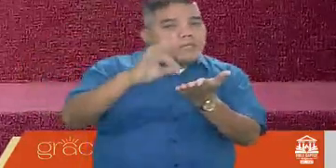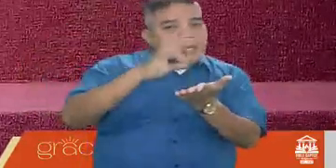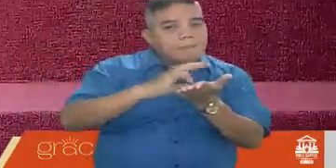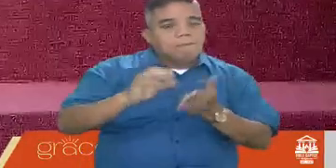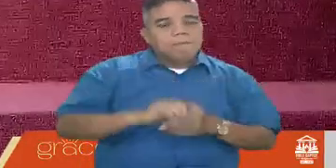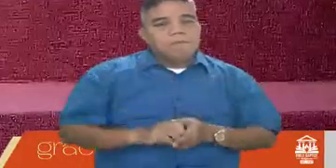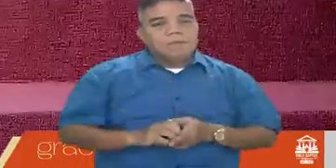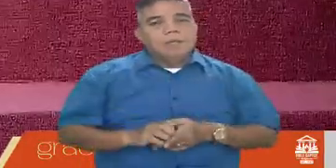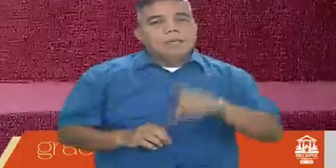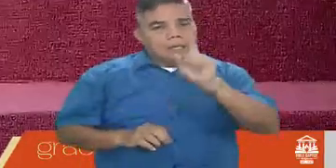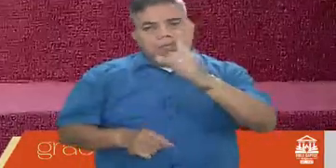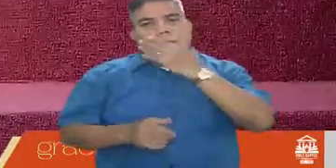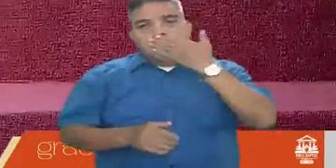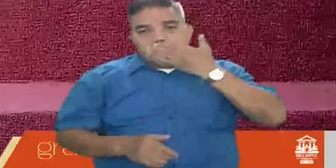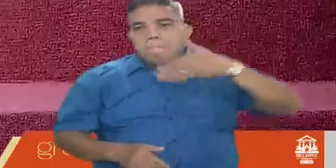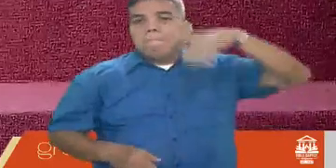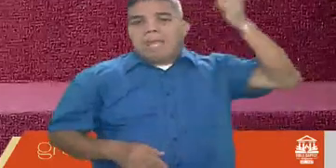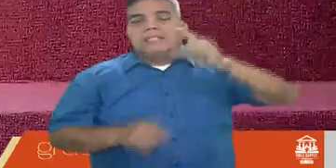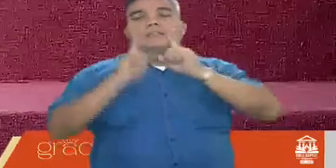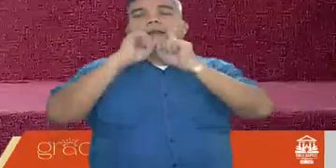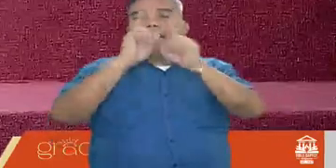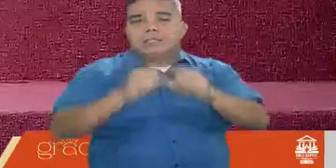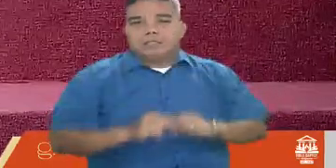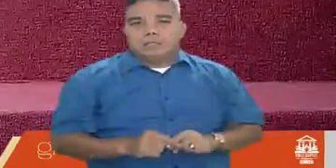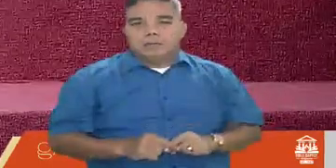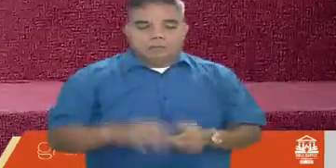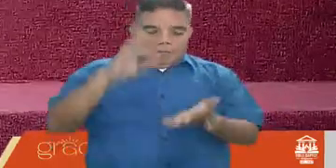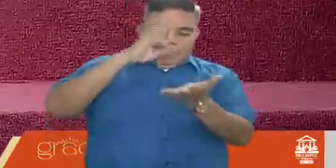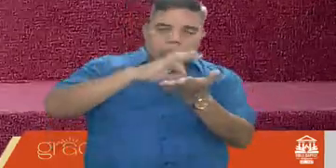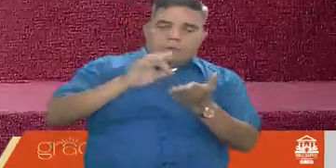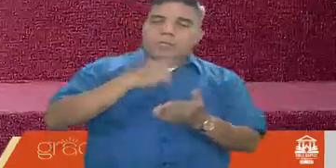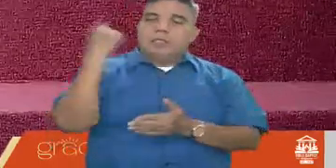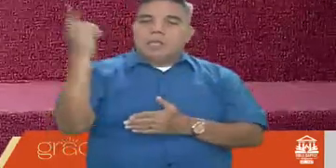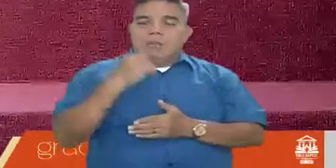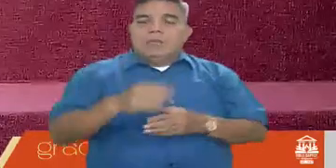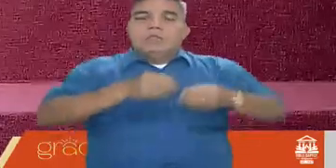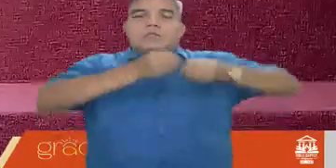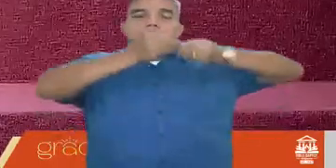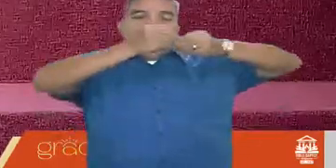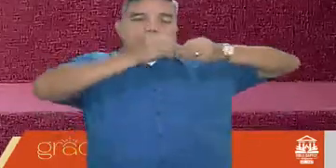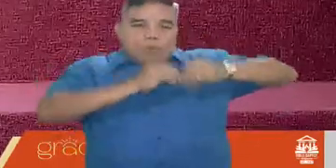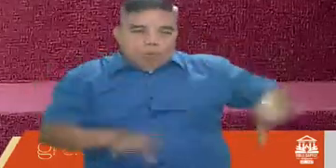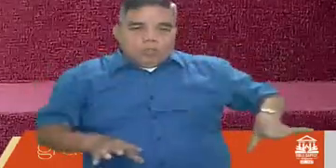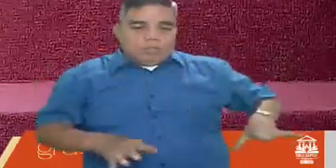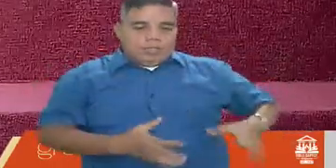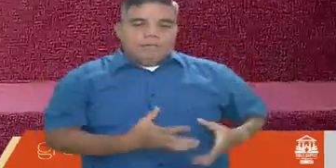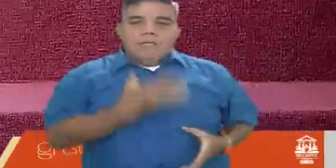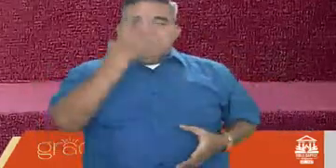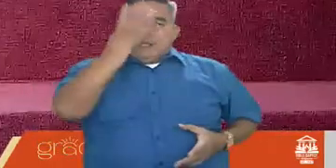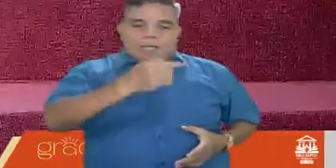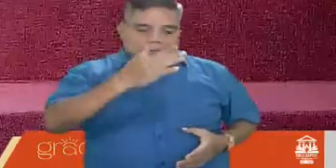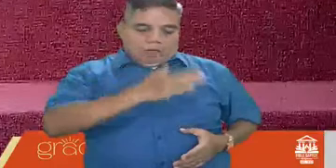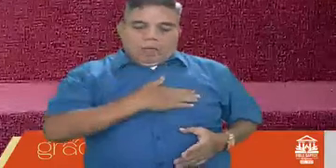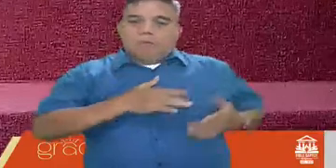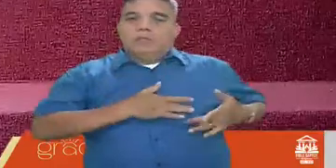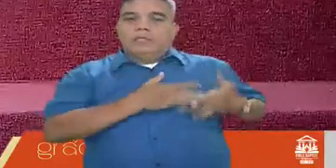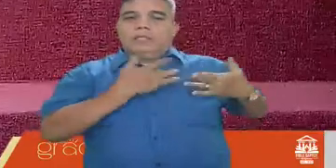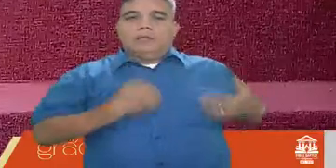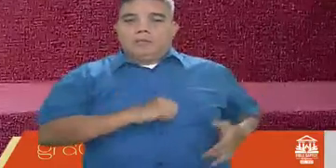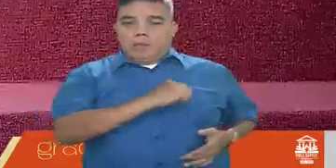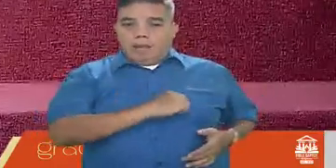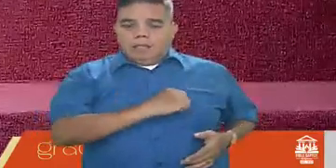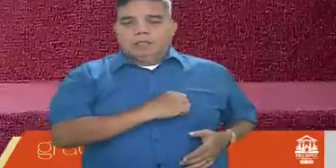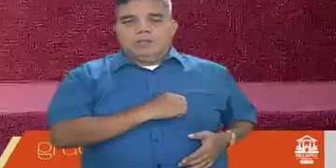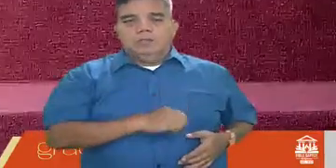forgive. Maura gina yung solusyon. Forgiveness is the only way to loosen the grasp of this formidable